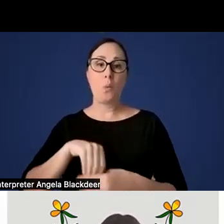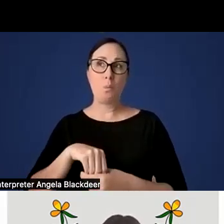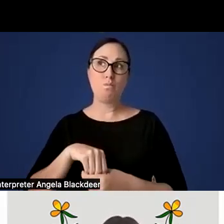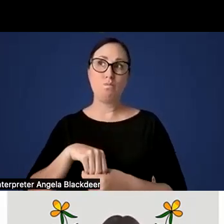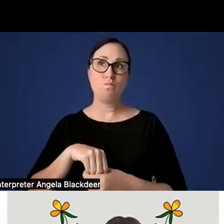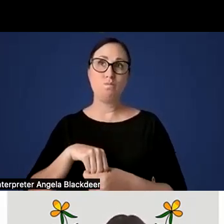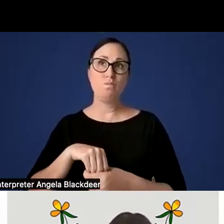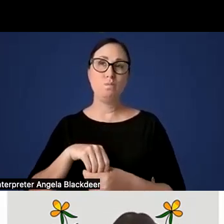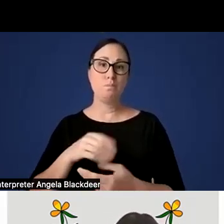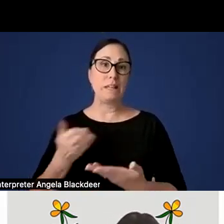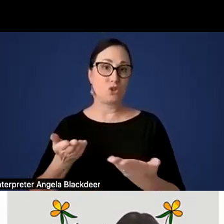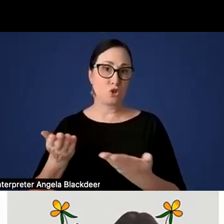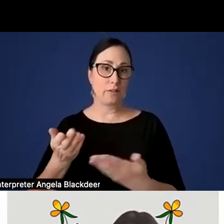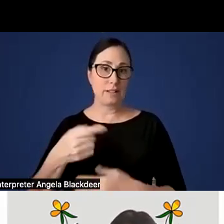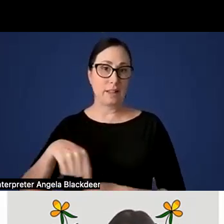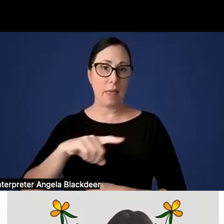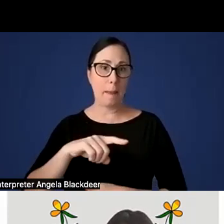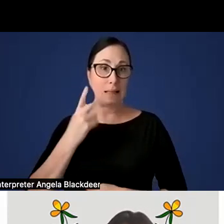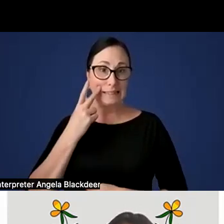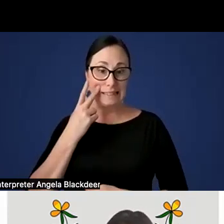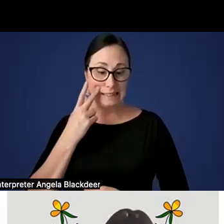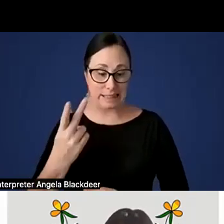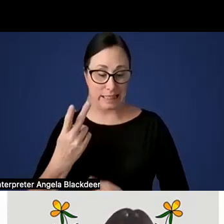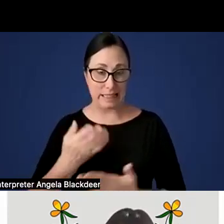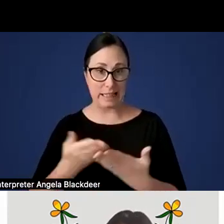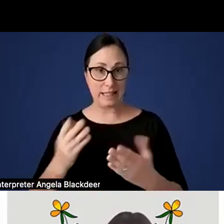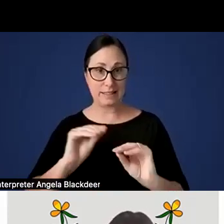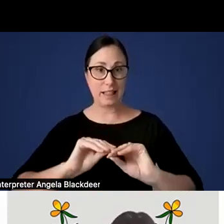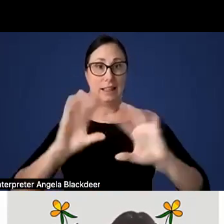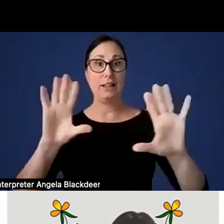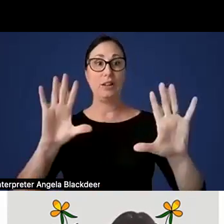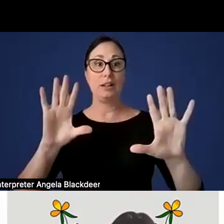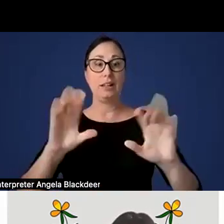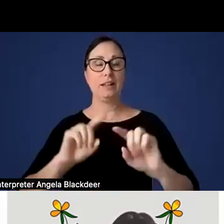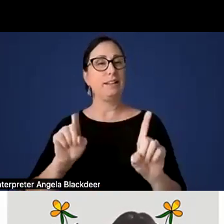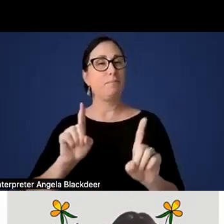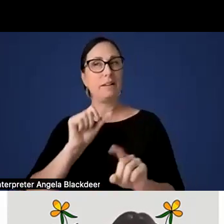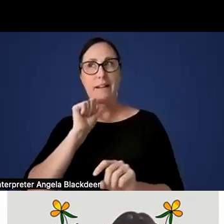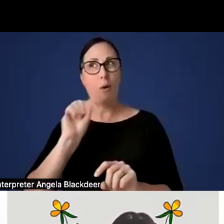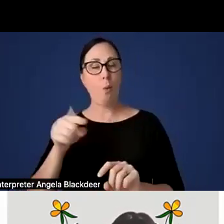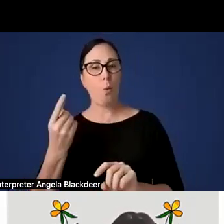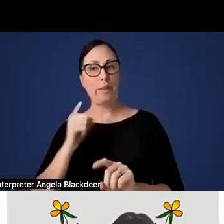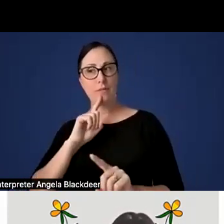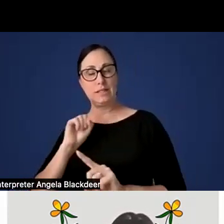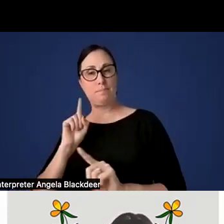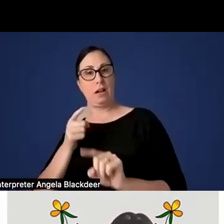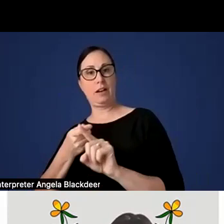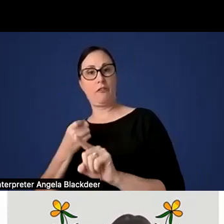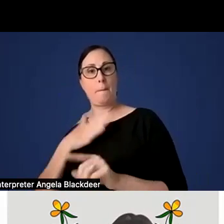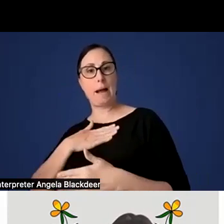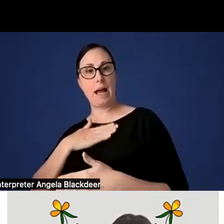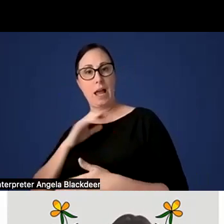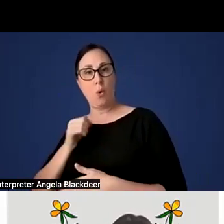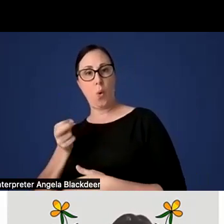clearly. And instead of reacting or, responding from a place of my trauma, to be able